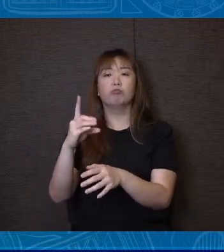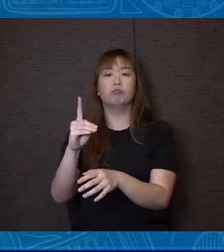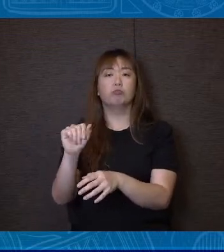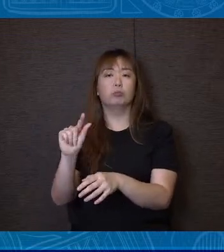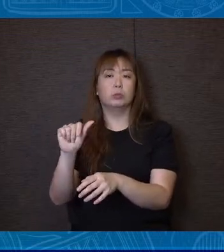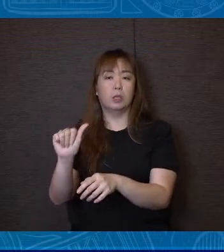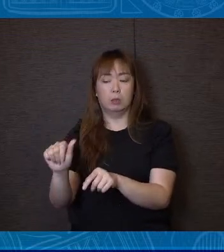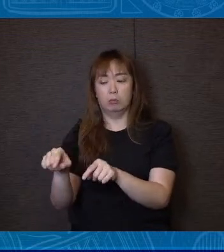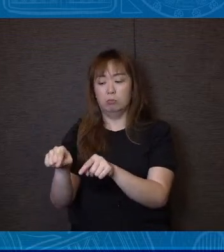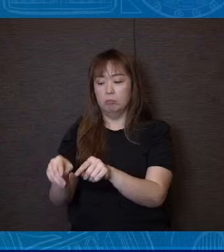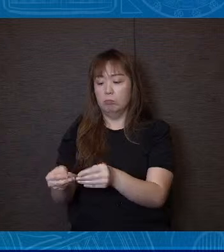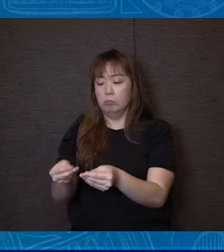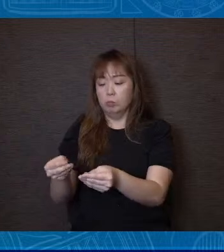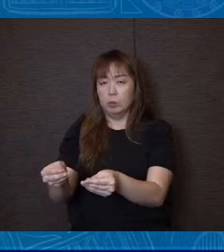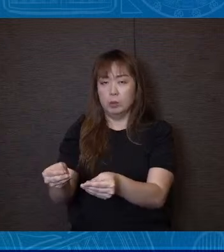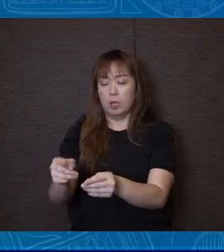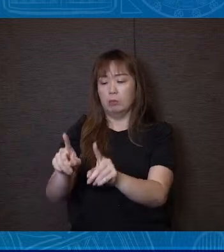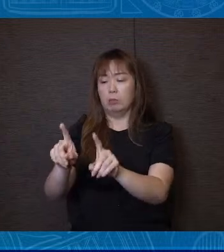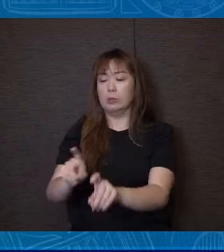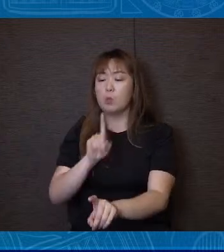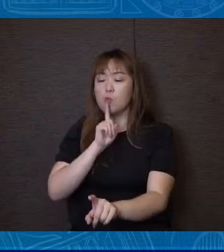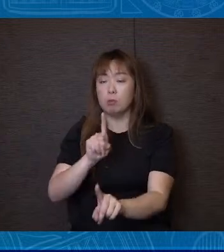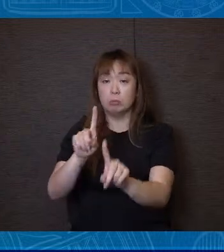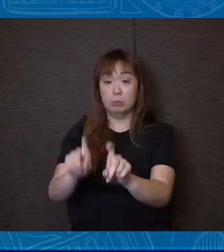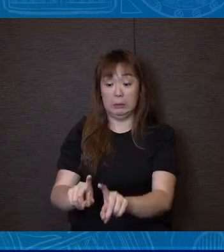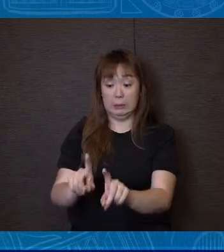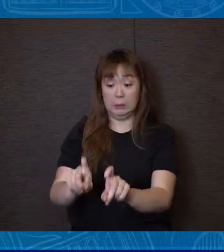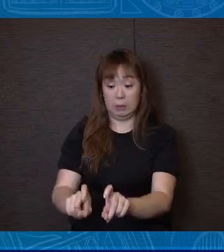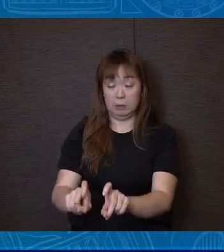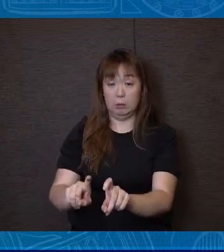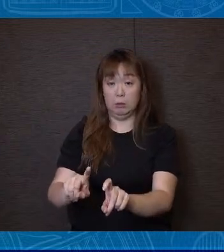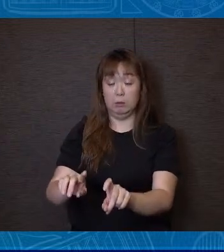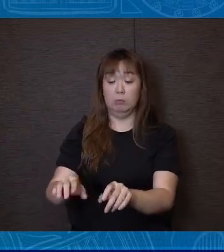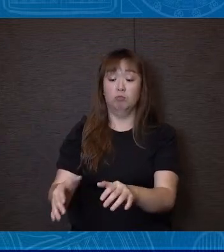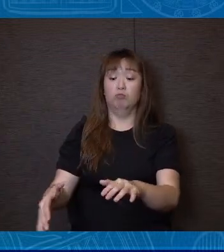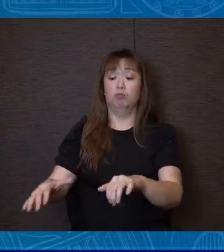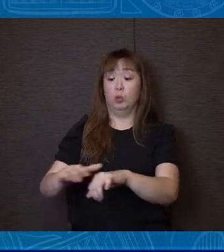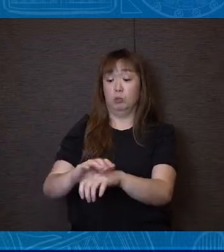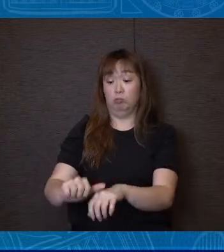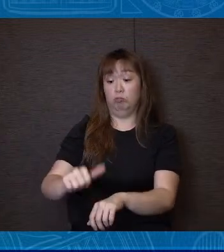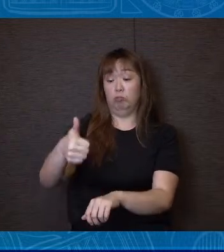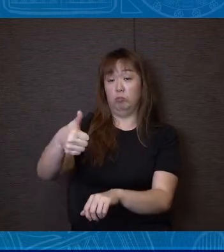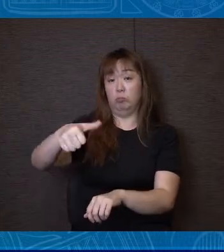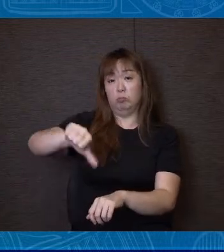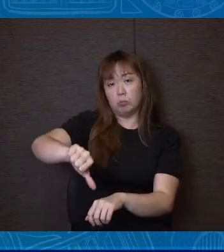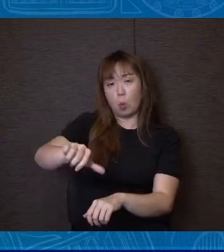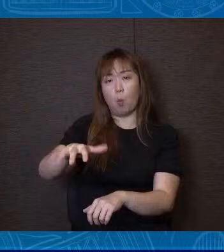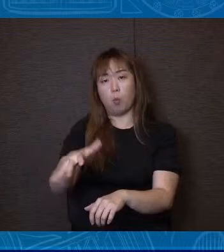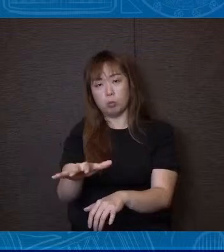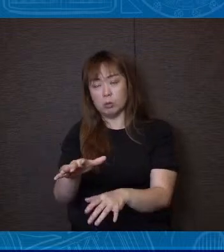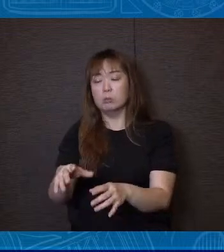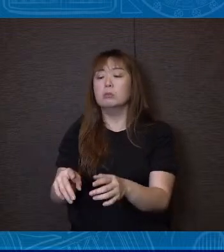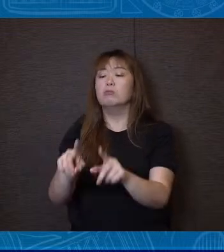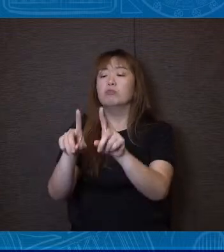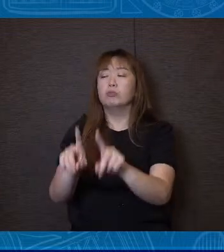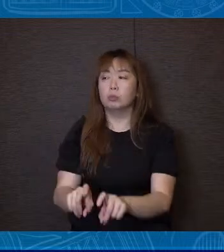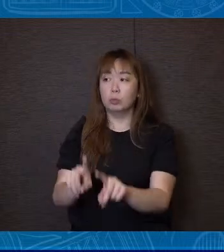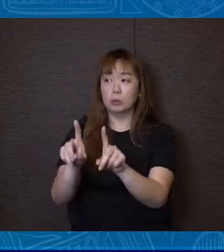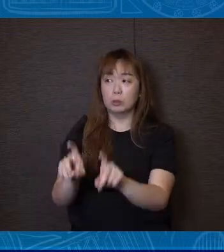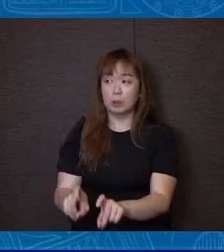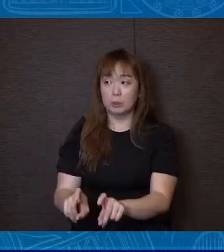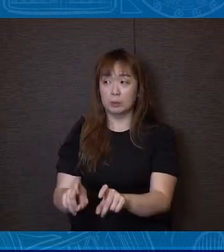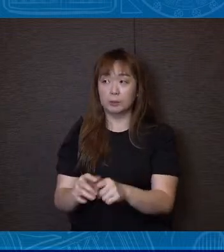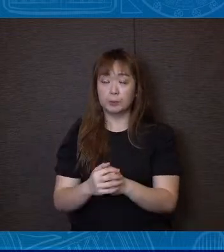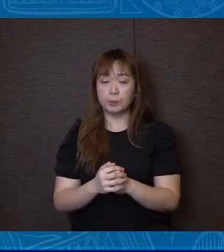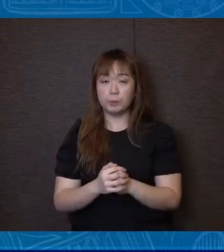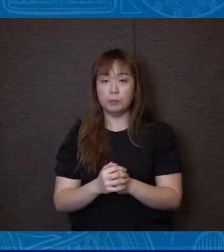create precise simulations of where coverage really is, which on one hand helps us validate the data we already have,